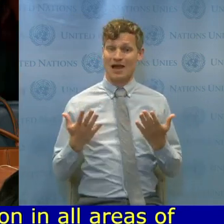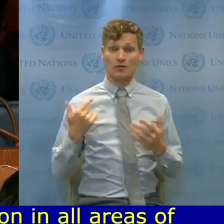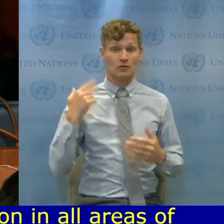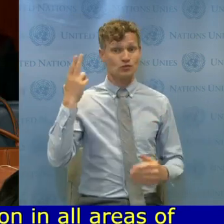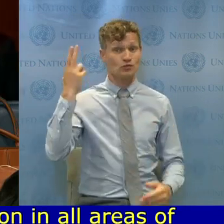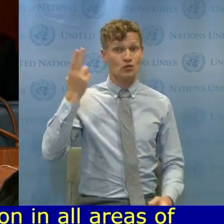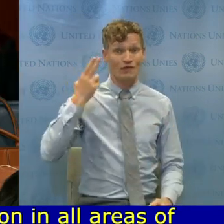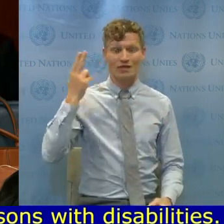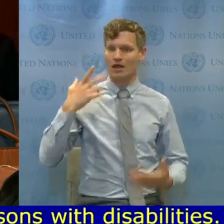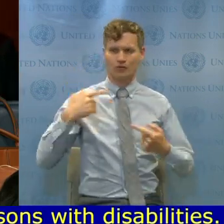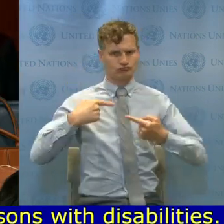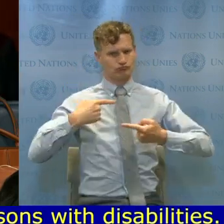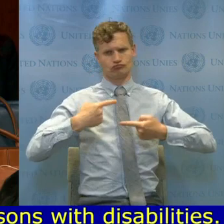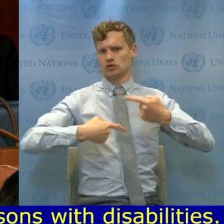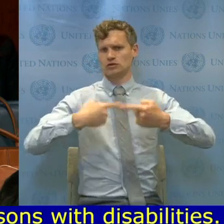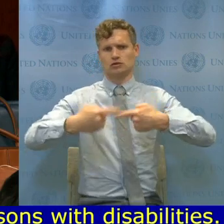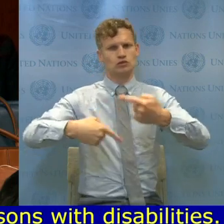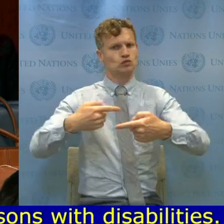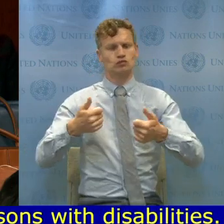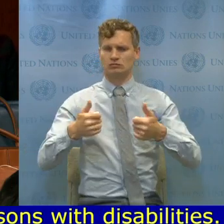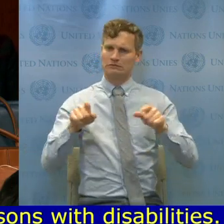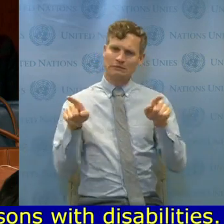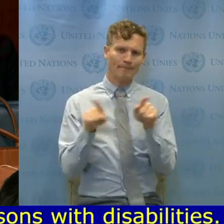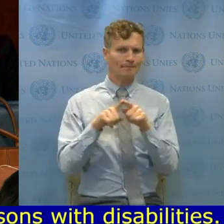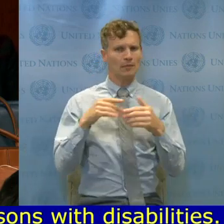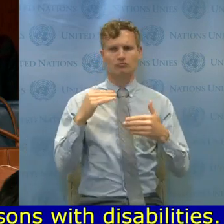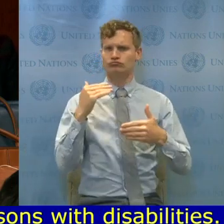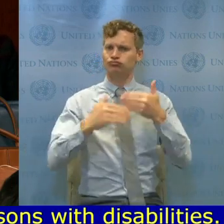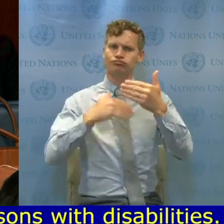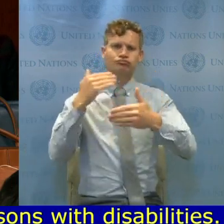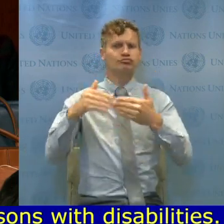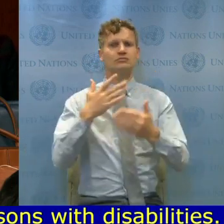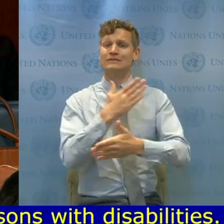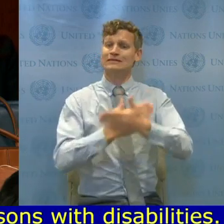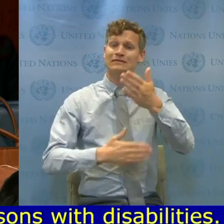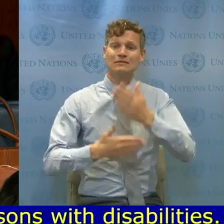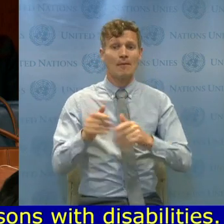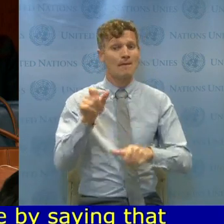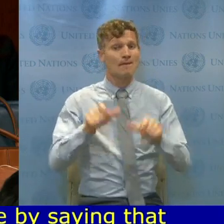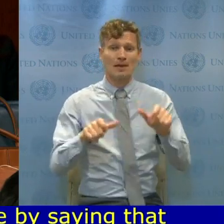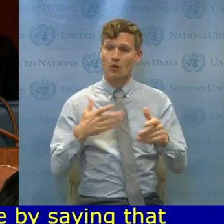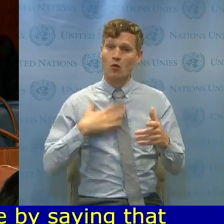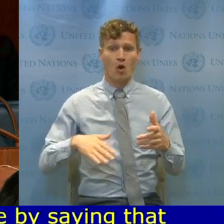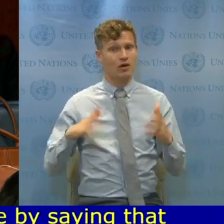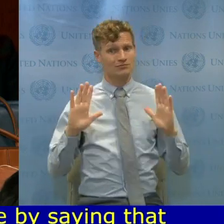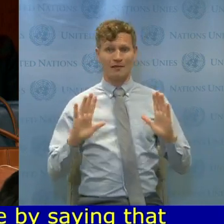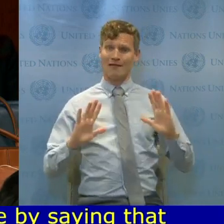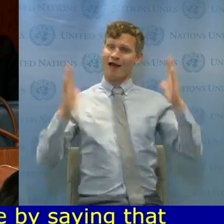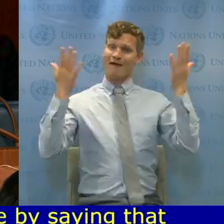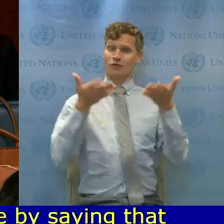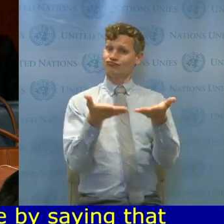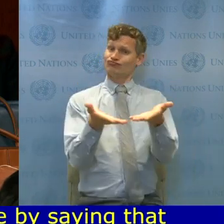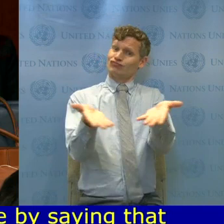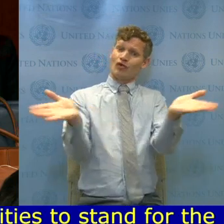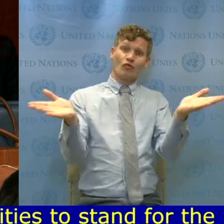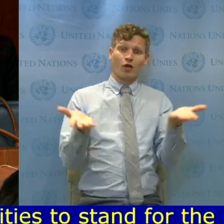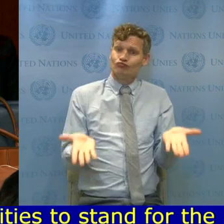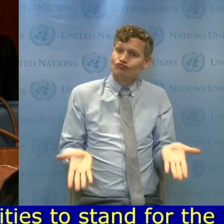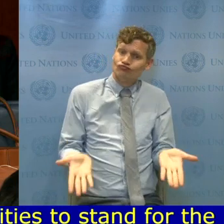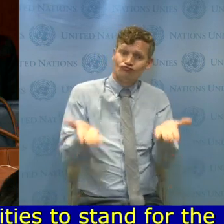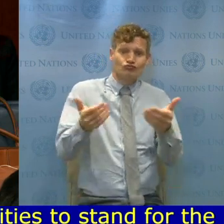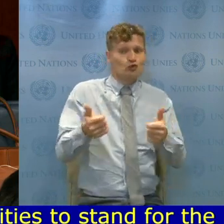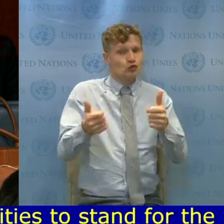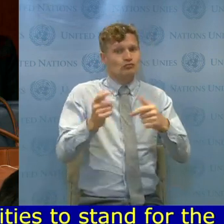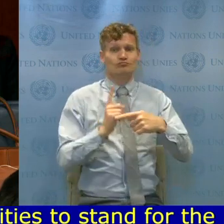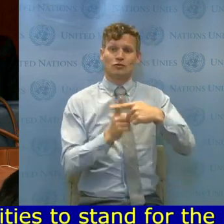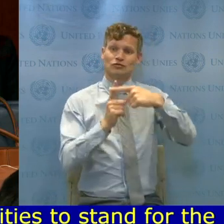strengthen the inclusion of persons with disabilities in all spheres of life. Implementation is a constant process in which the work is